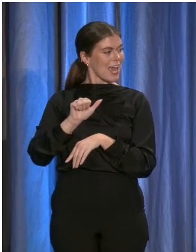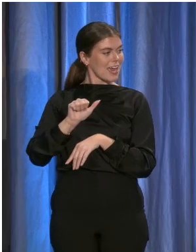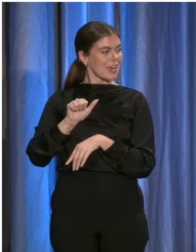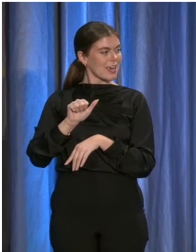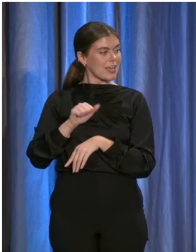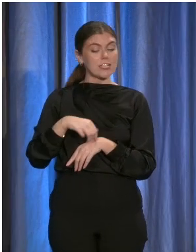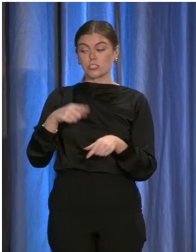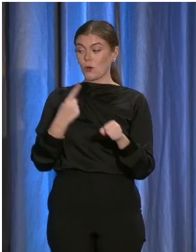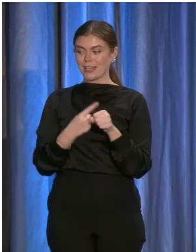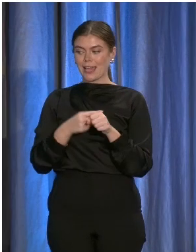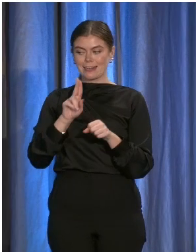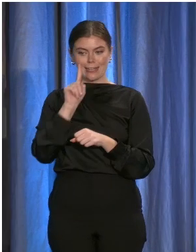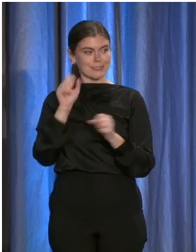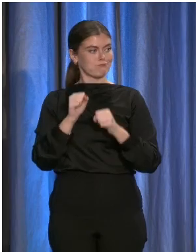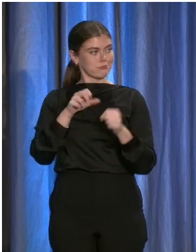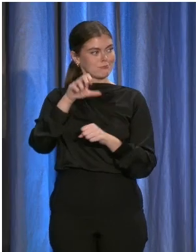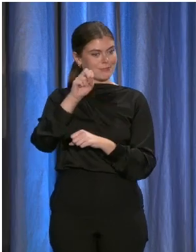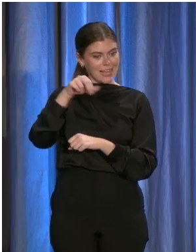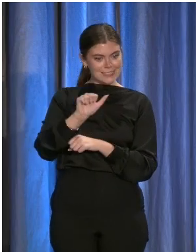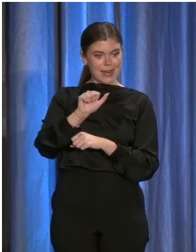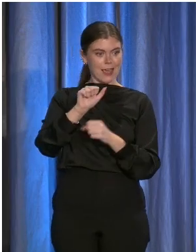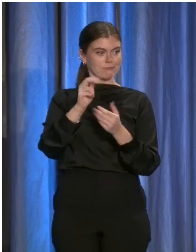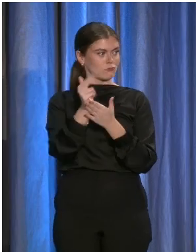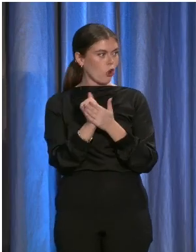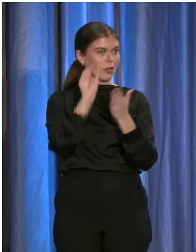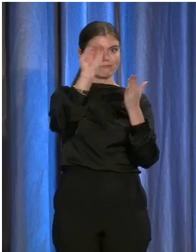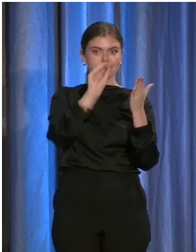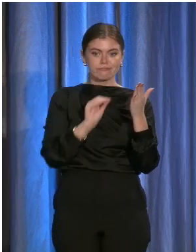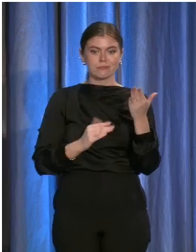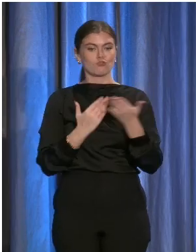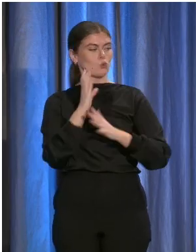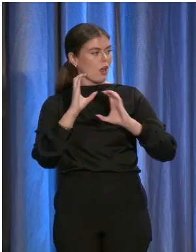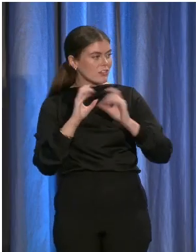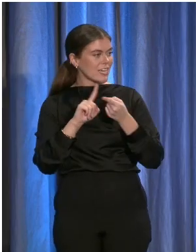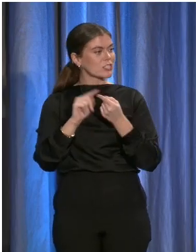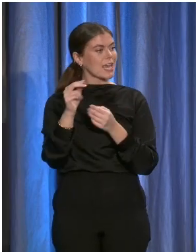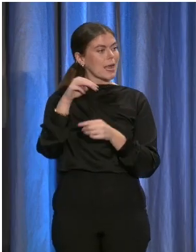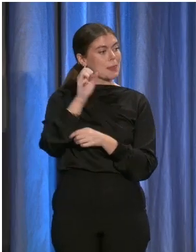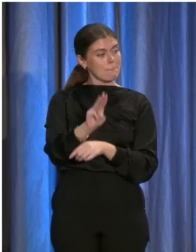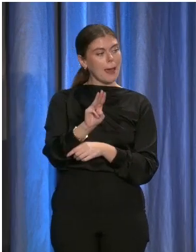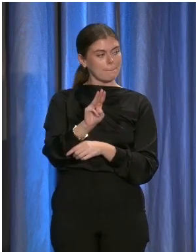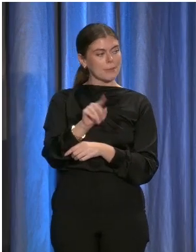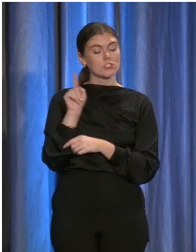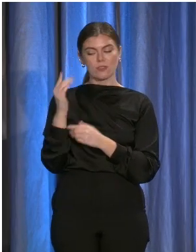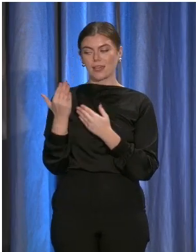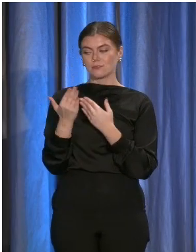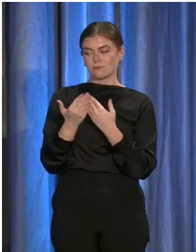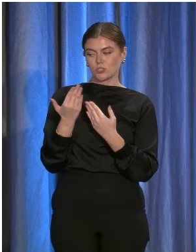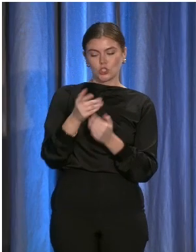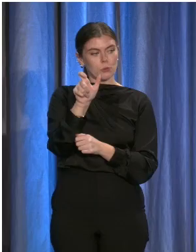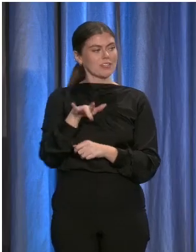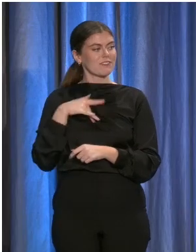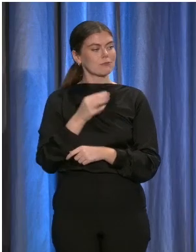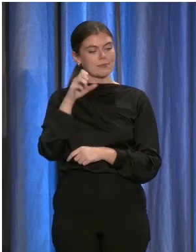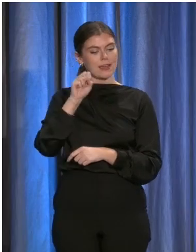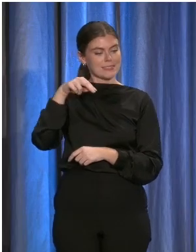the SNA featured very strongly in the map and the conversations with this child and young person. This young